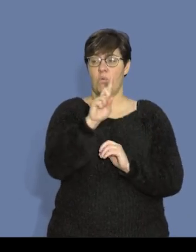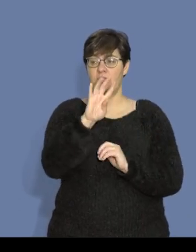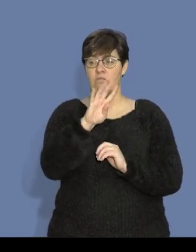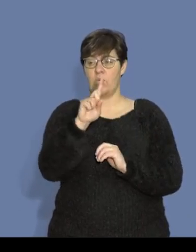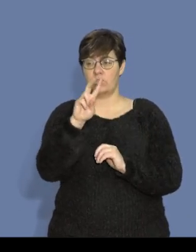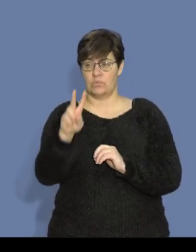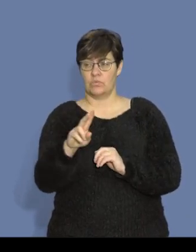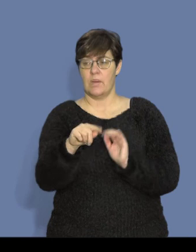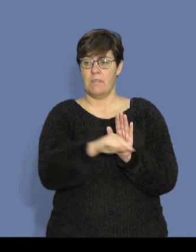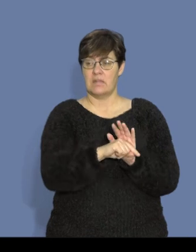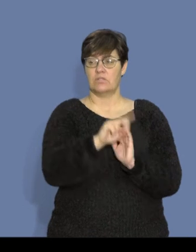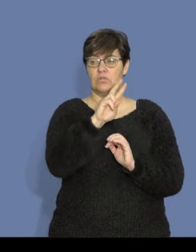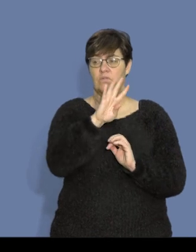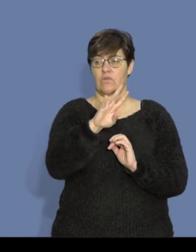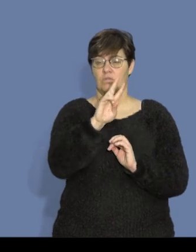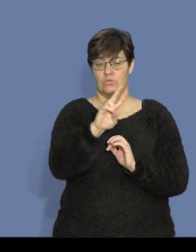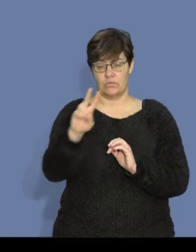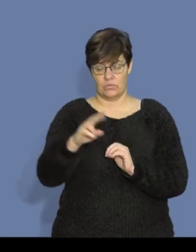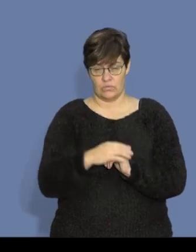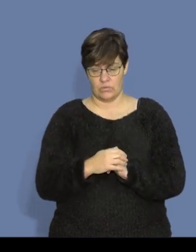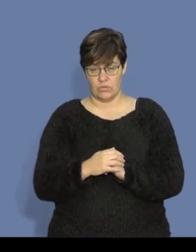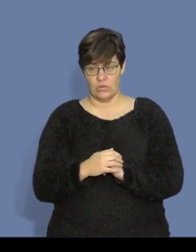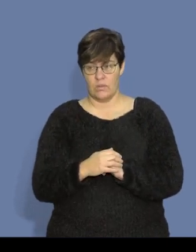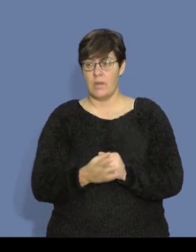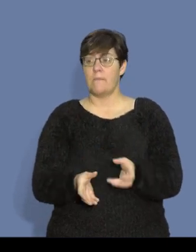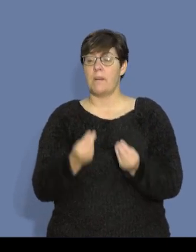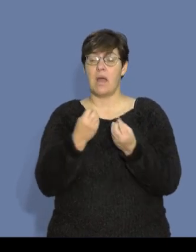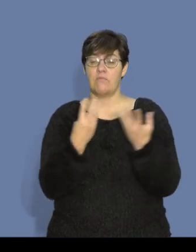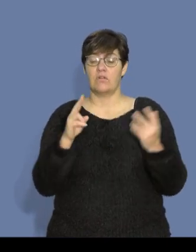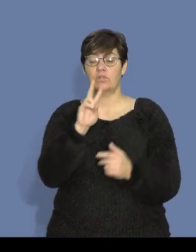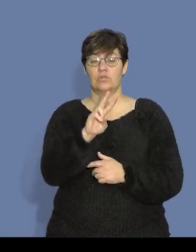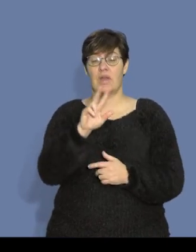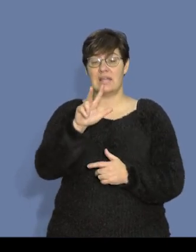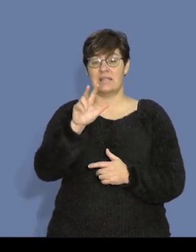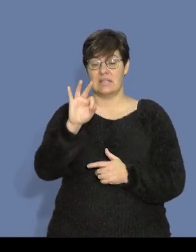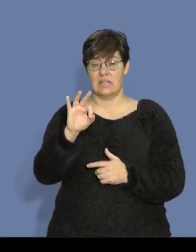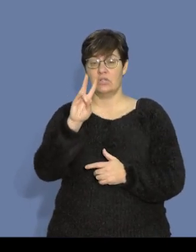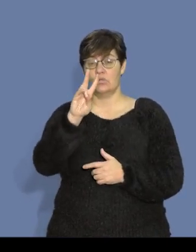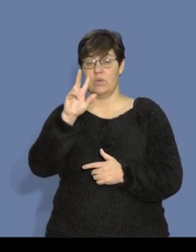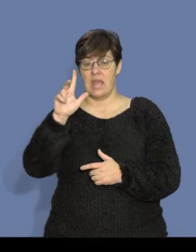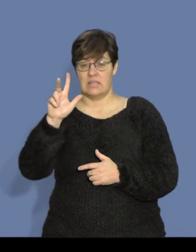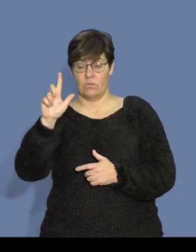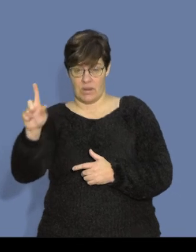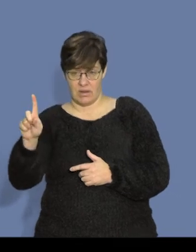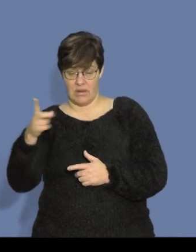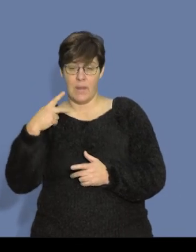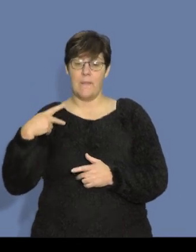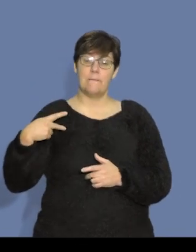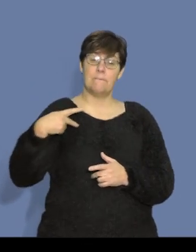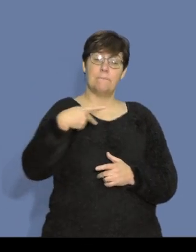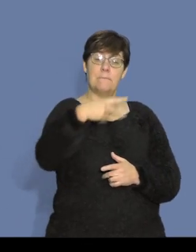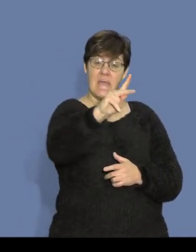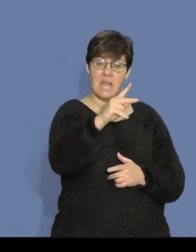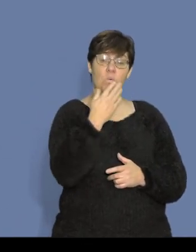3045 minus 41412 and minus 2422 will give you an amount of 283,281, which